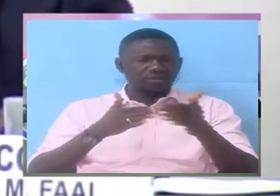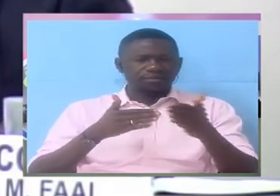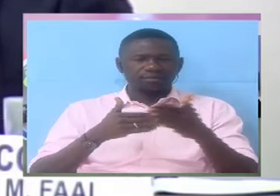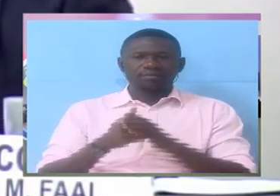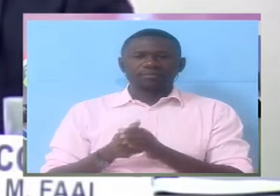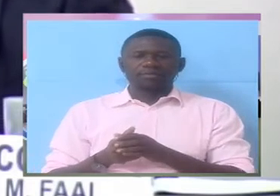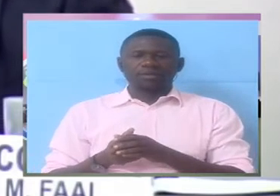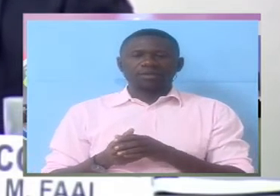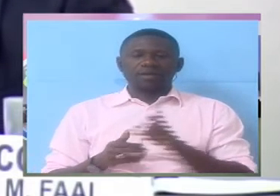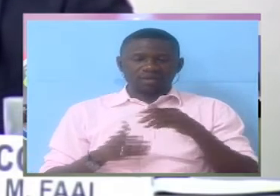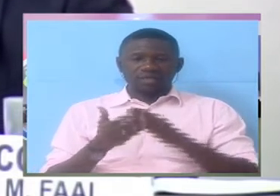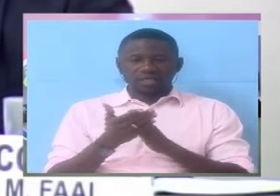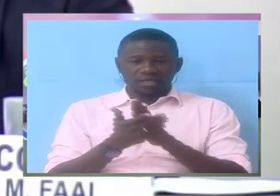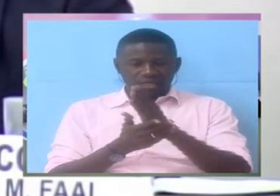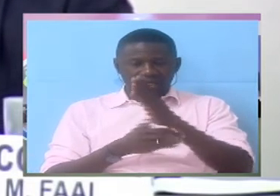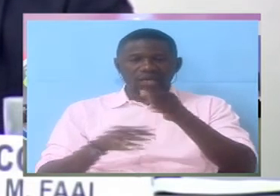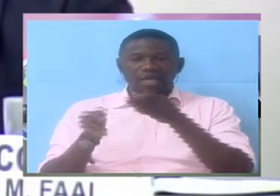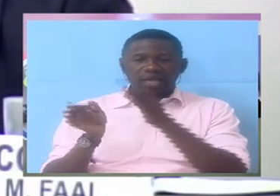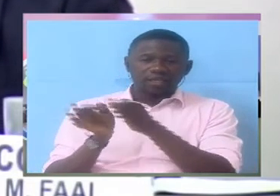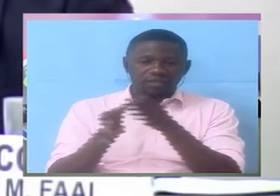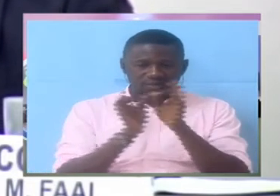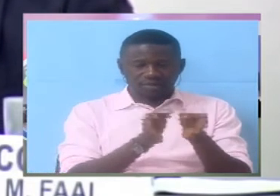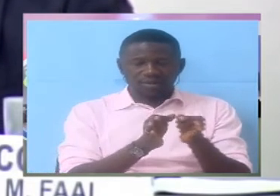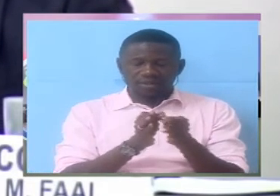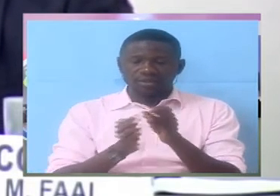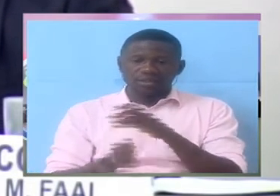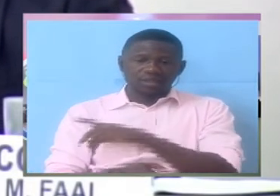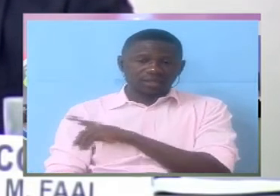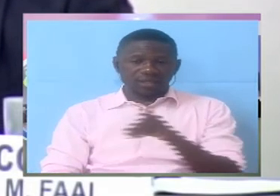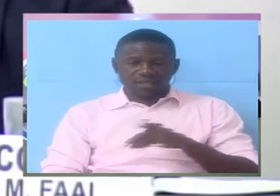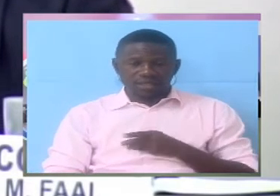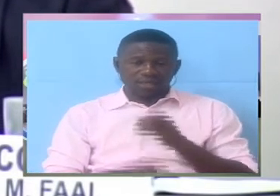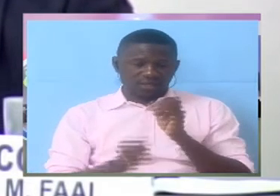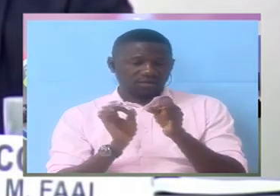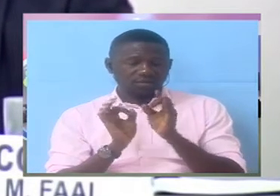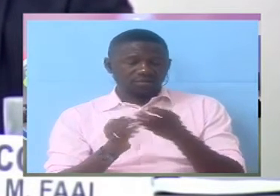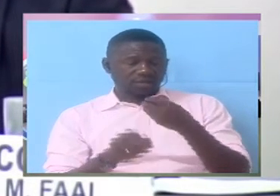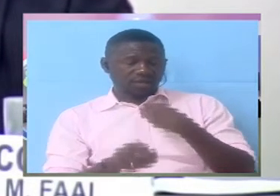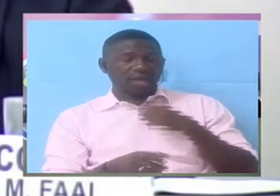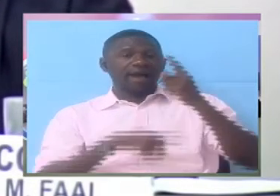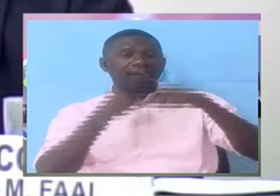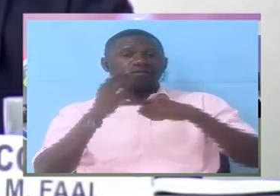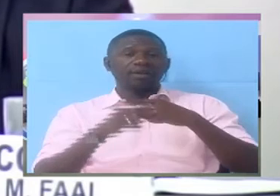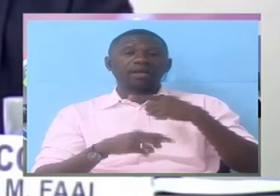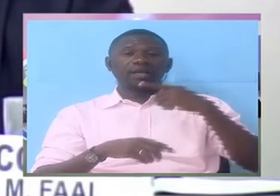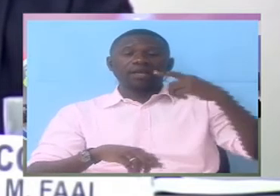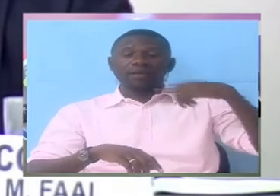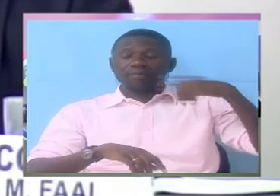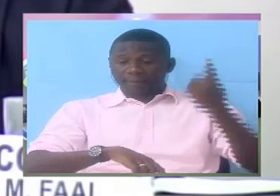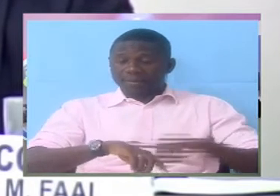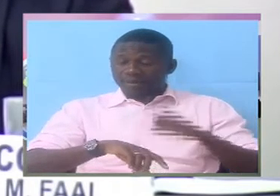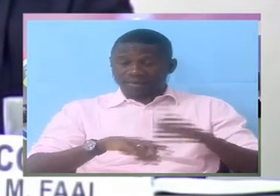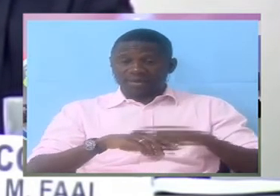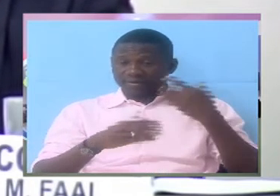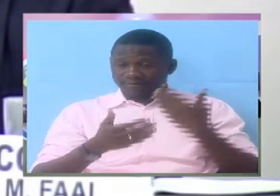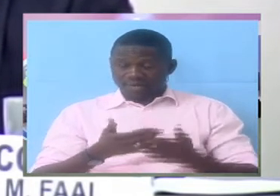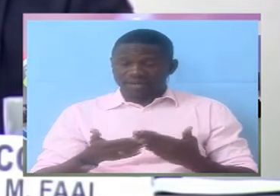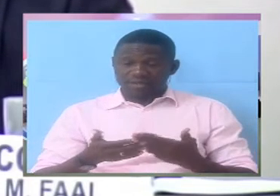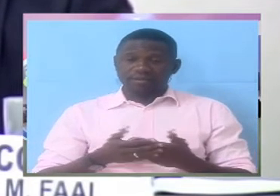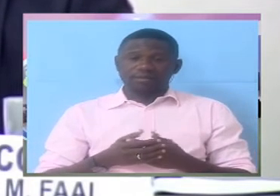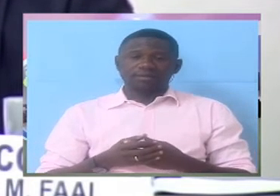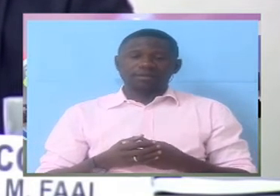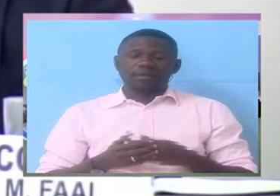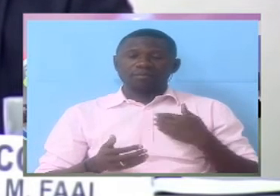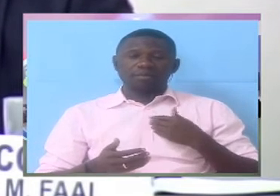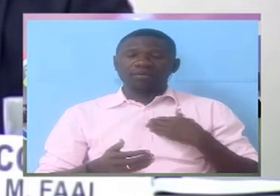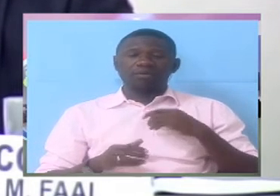He went on to say, they told me after their beating, I